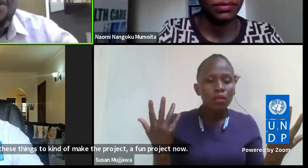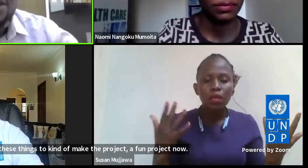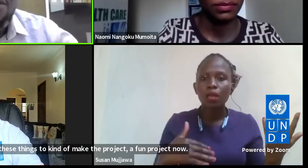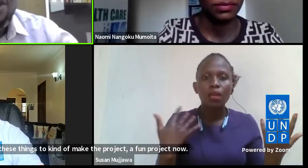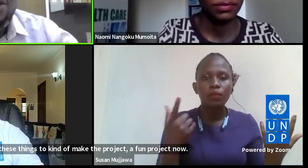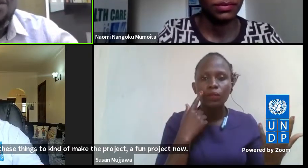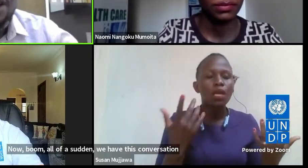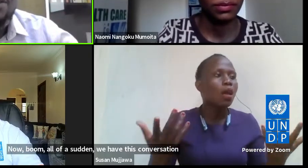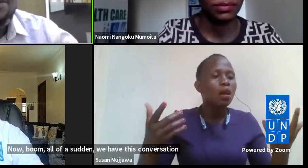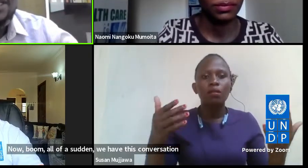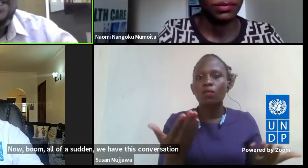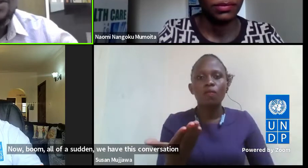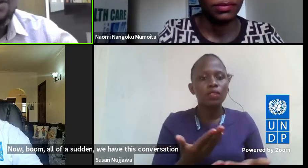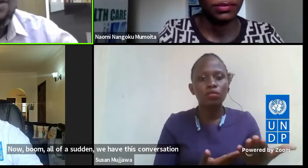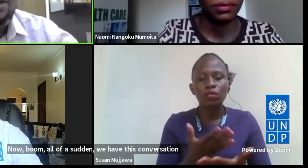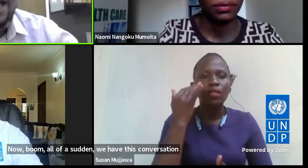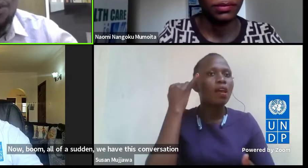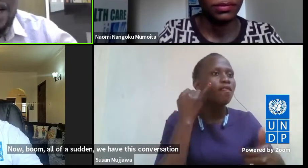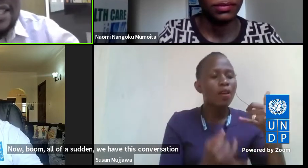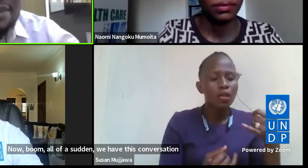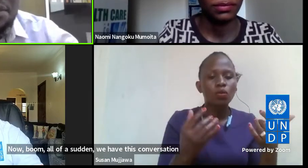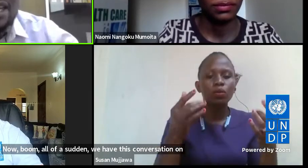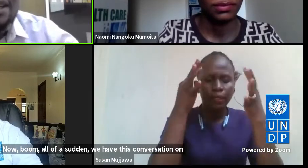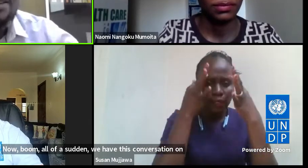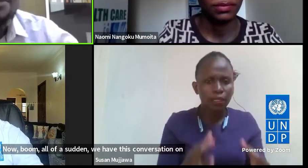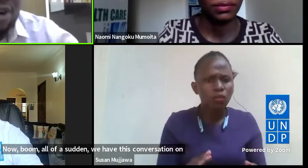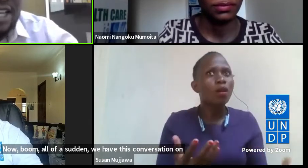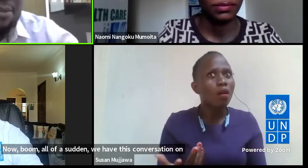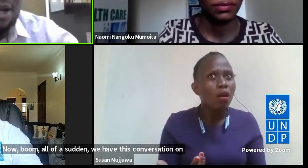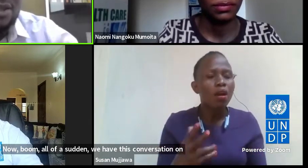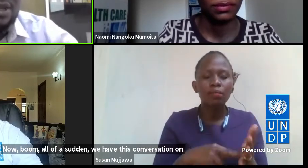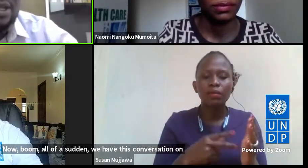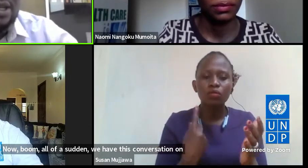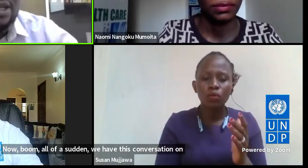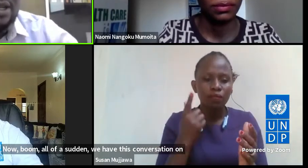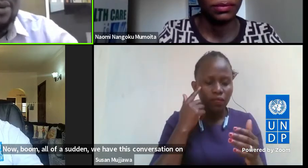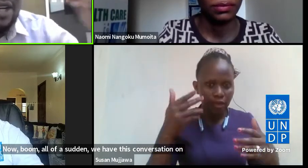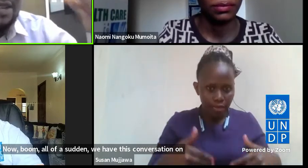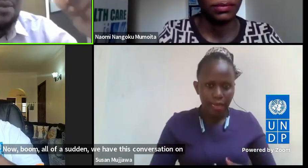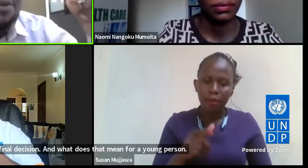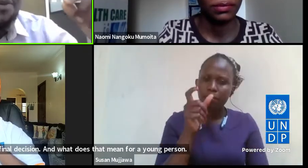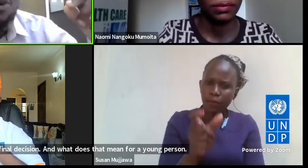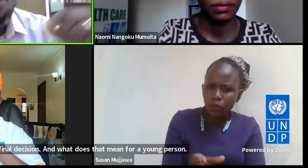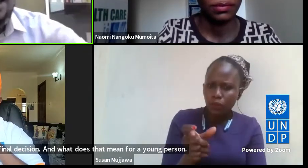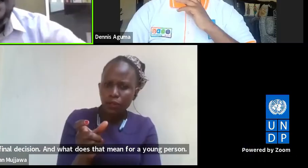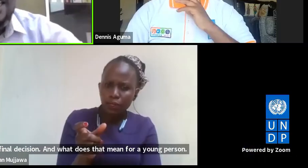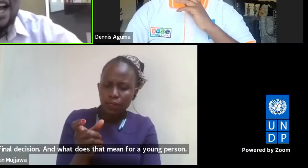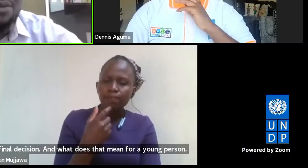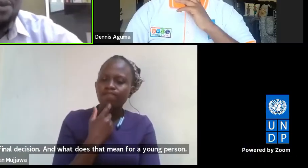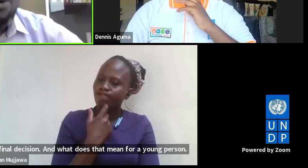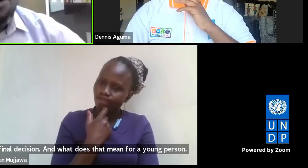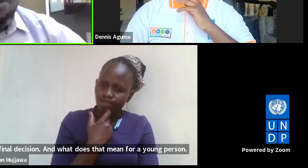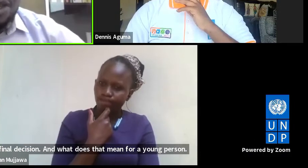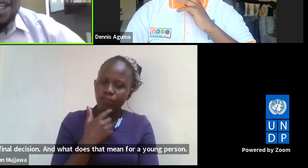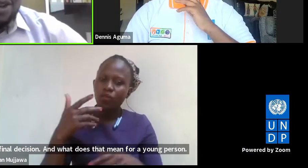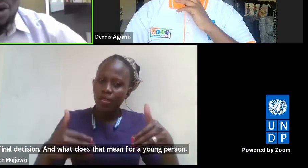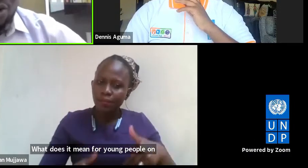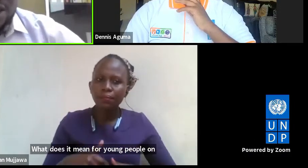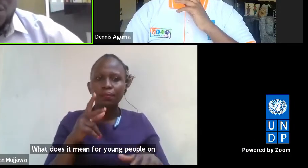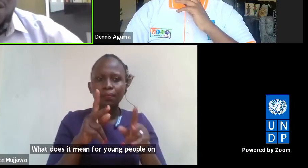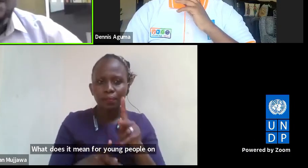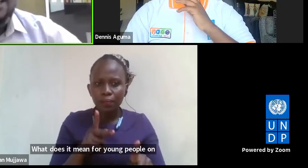have this conversation on final investment decision. And what does that mean for a young person? What does that mean for young people on